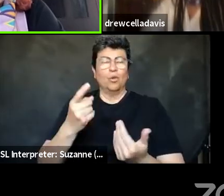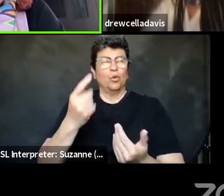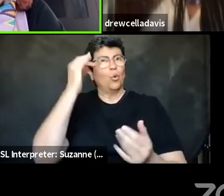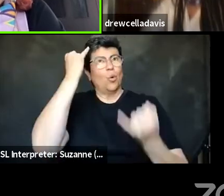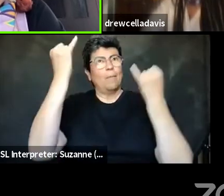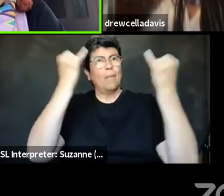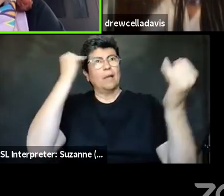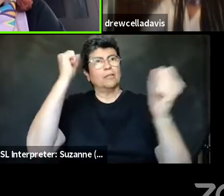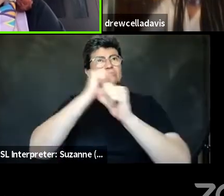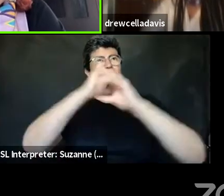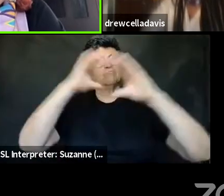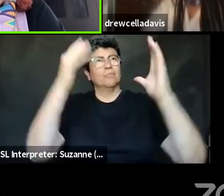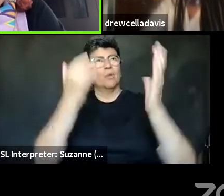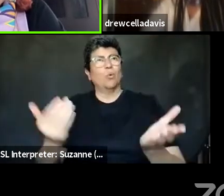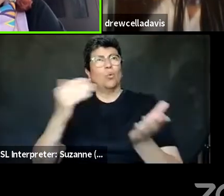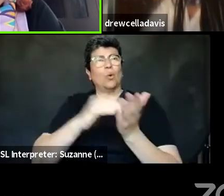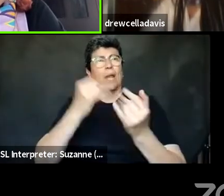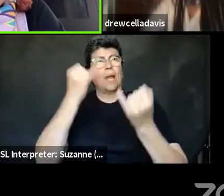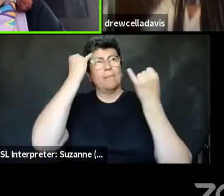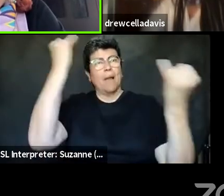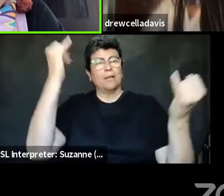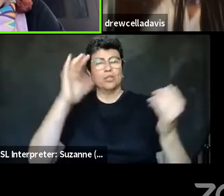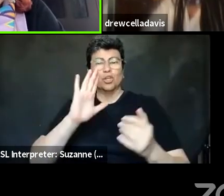reimagine your relationships,